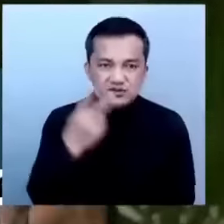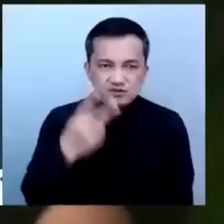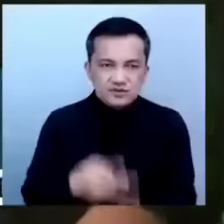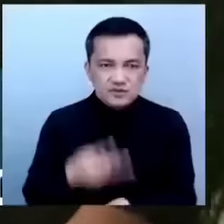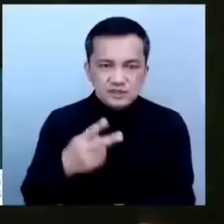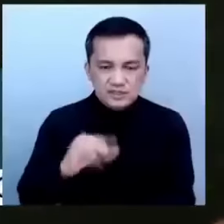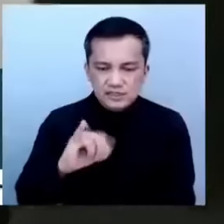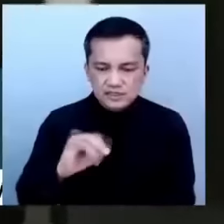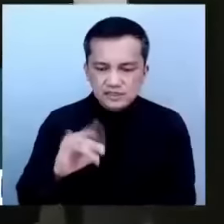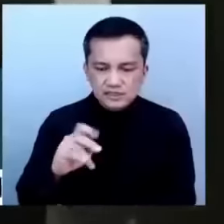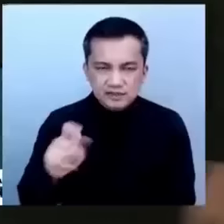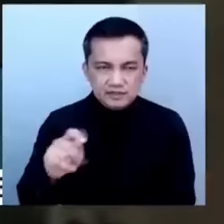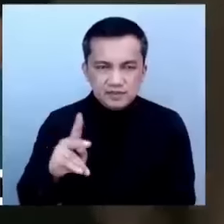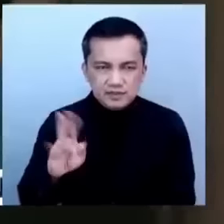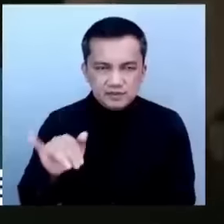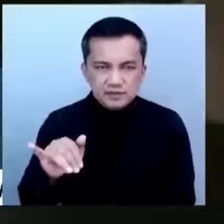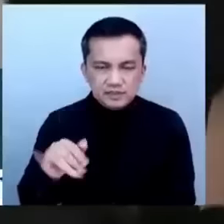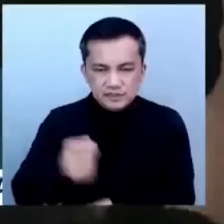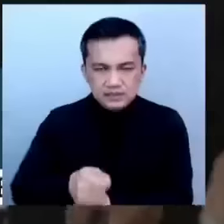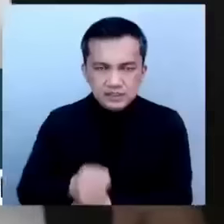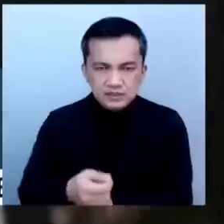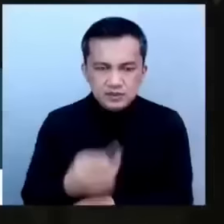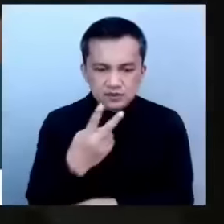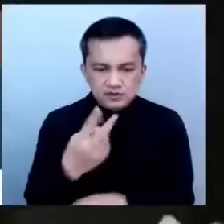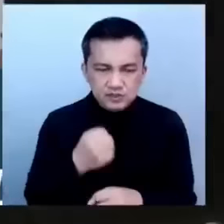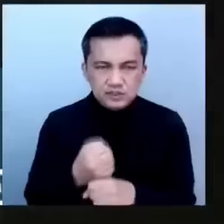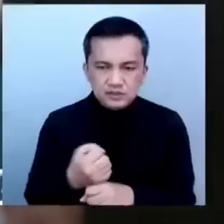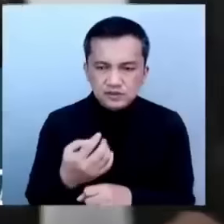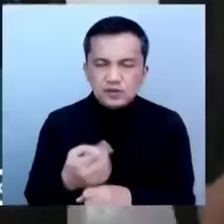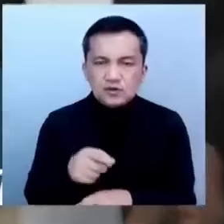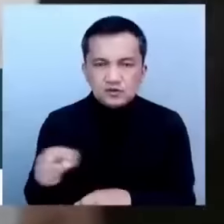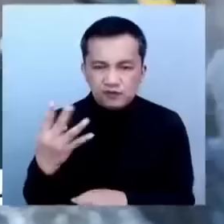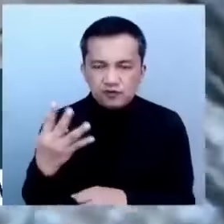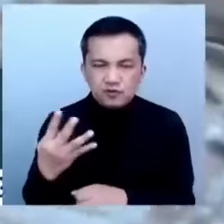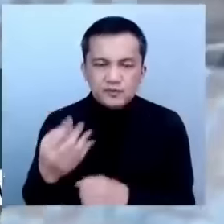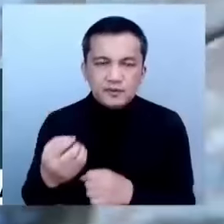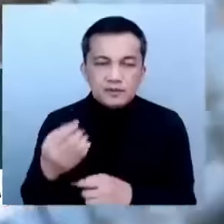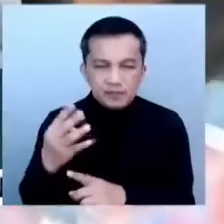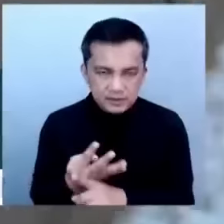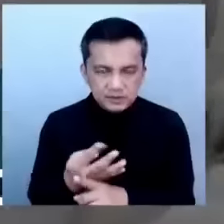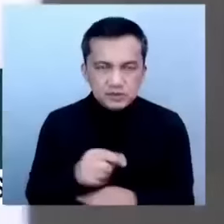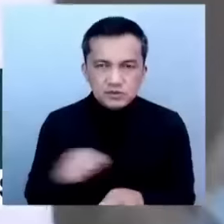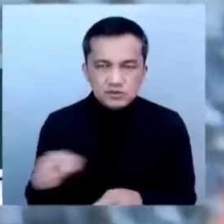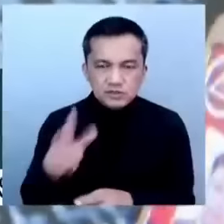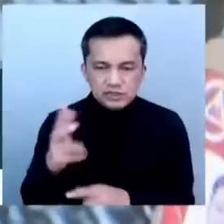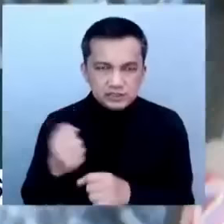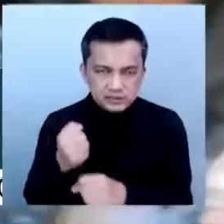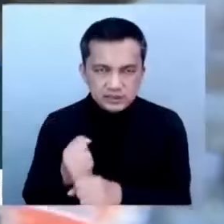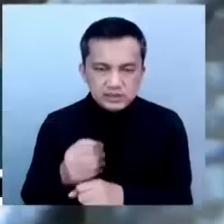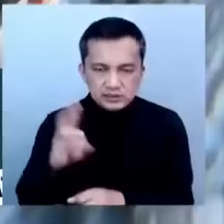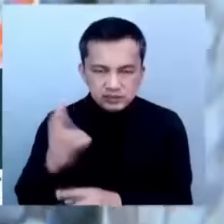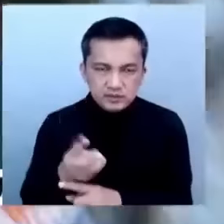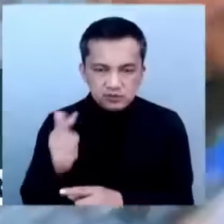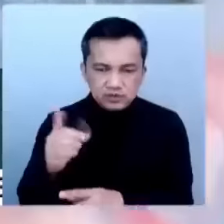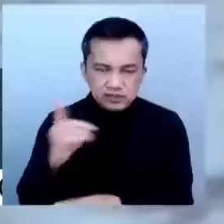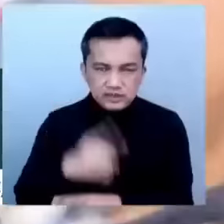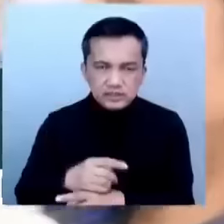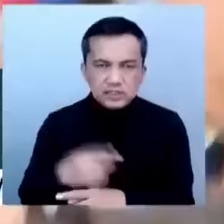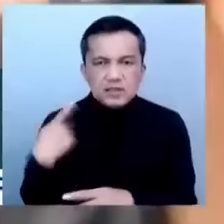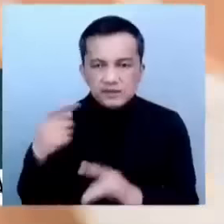bribery and is sentenced to 2 years and 4 months, up to 3 years, 6 months and 20 days, with penalties of suspension and public